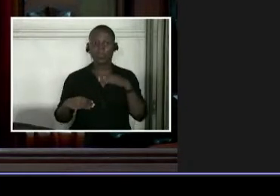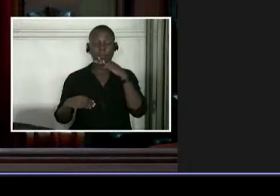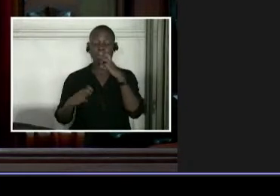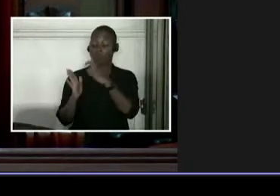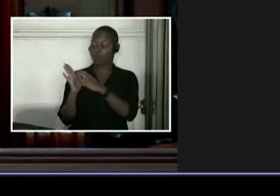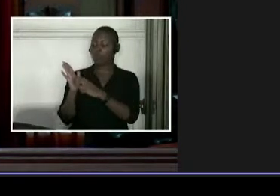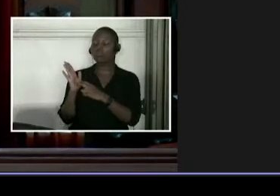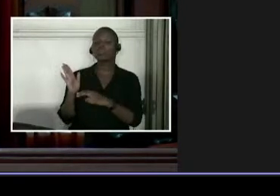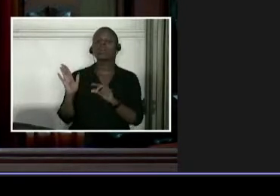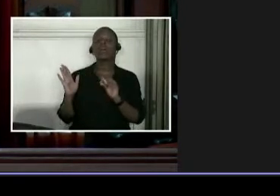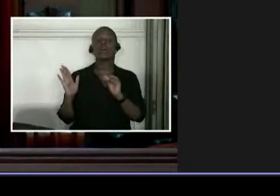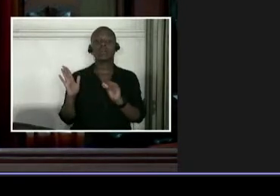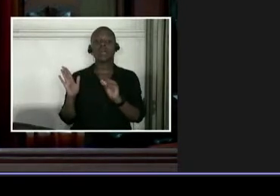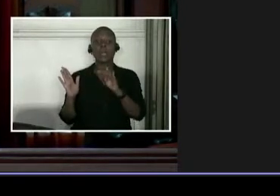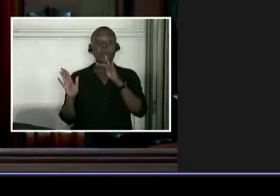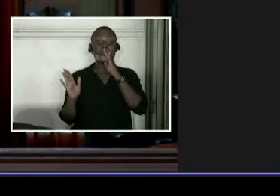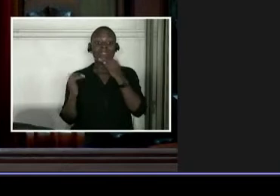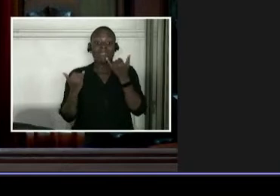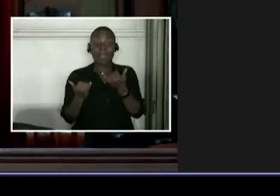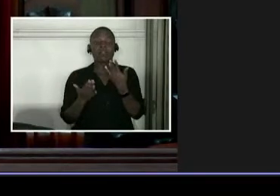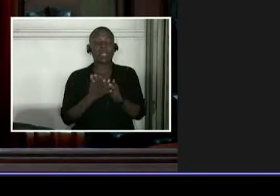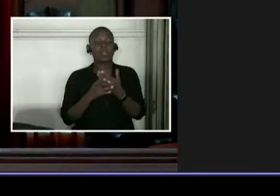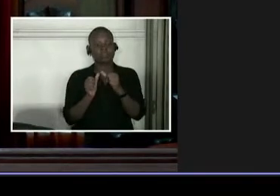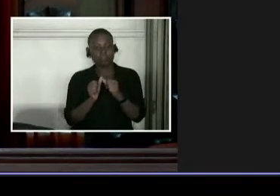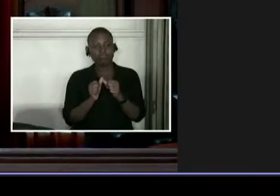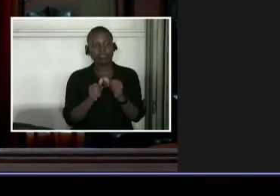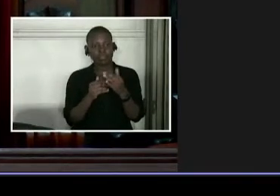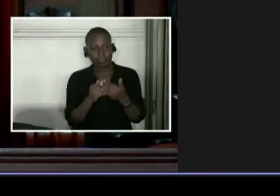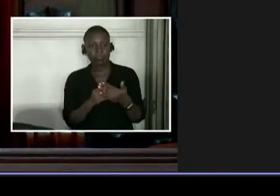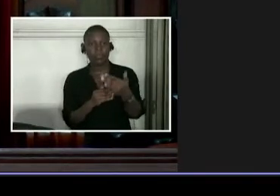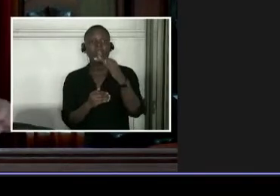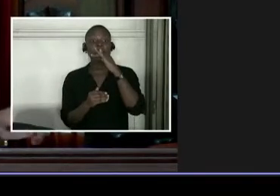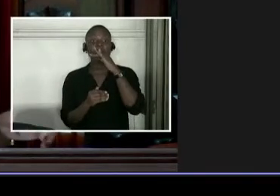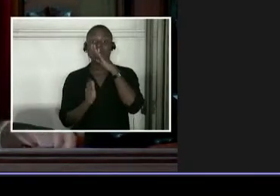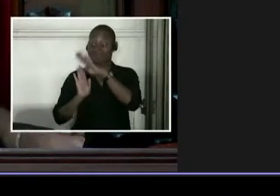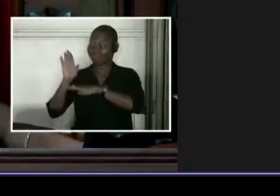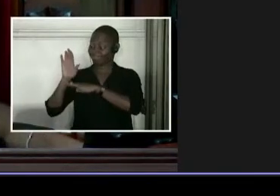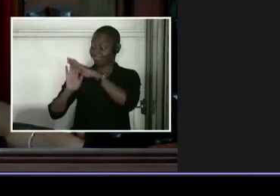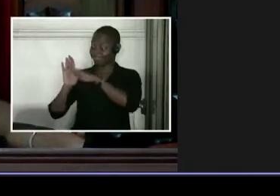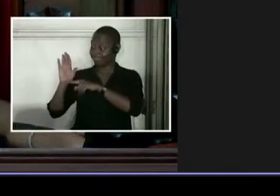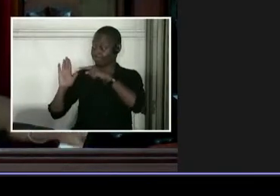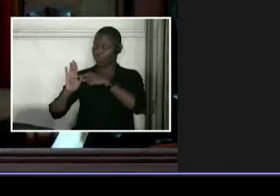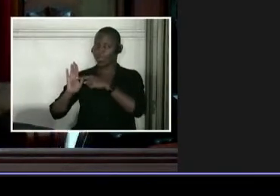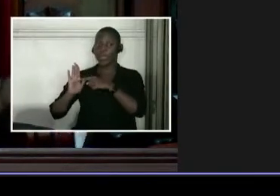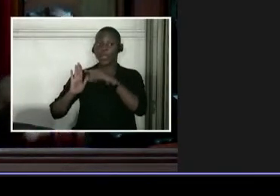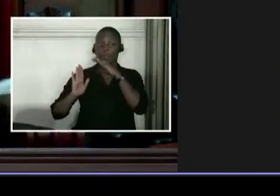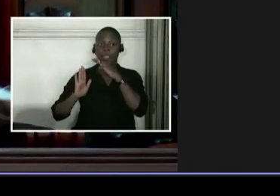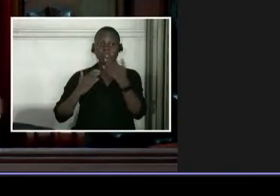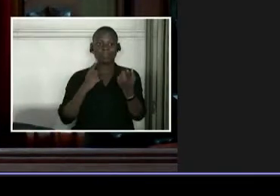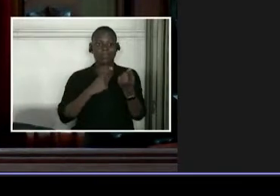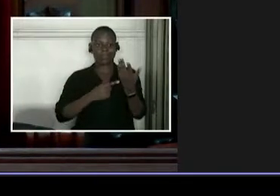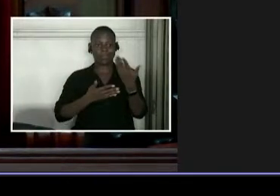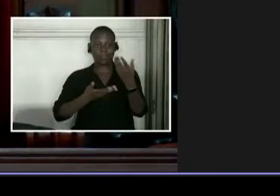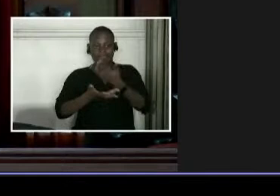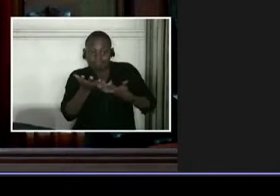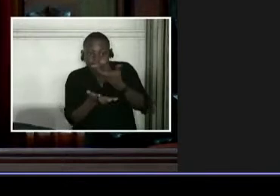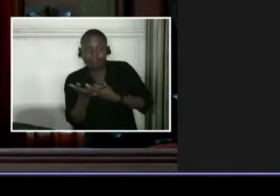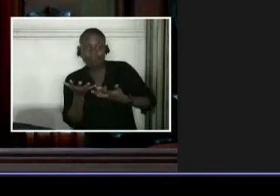will now proceed with the matters on the agenda being the debate on vote 8.